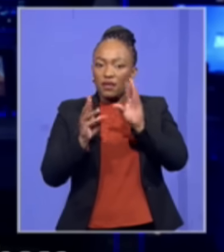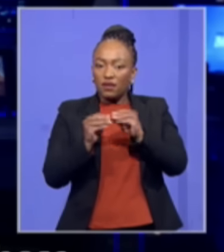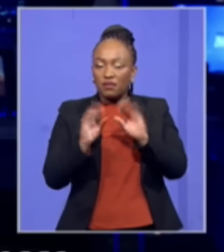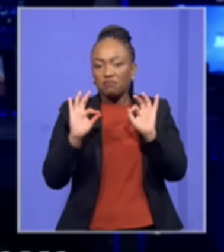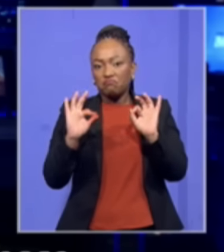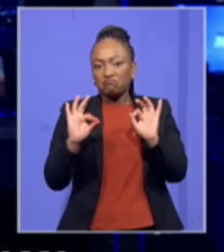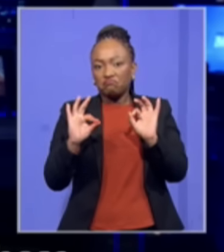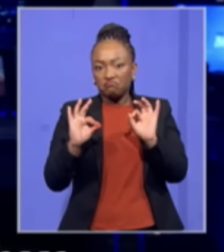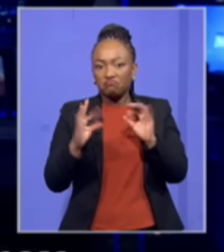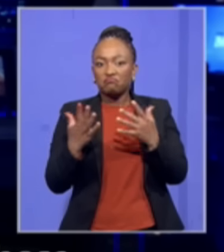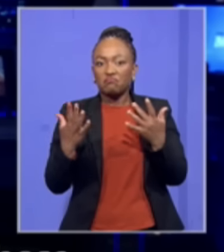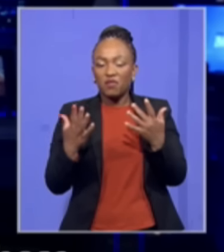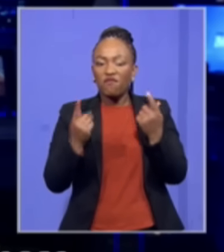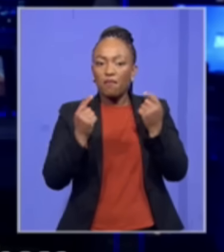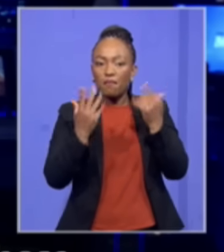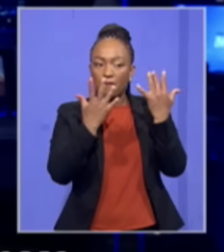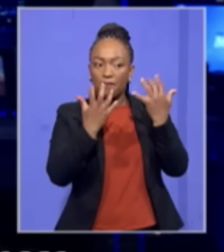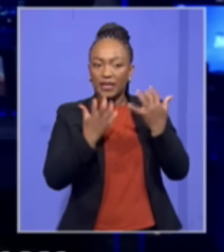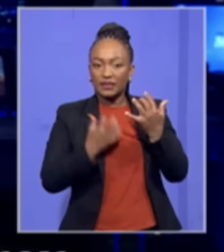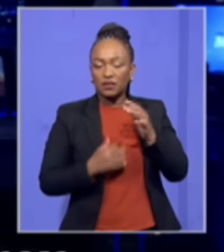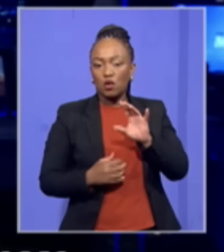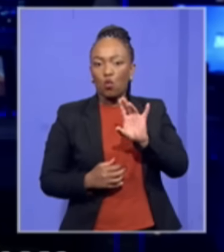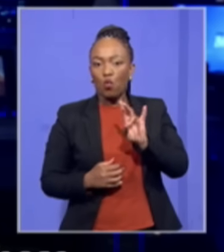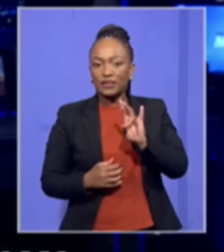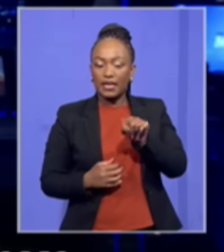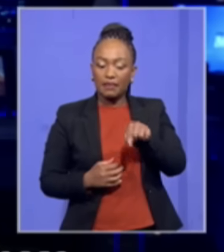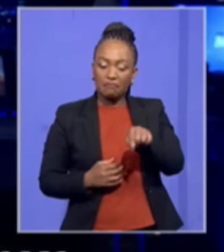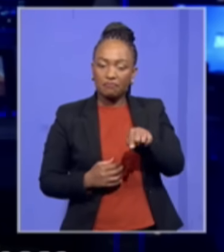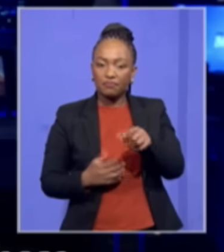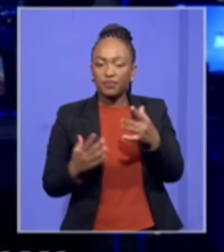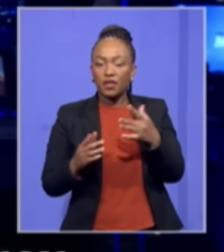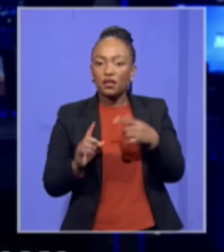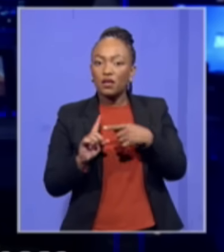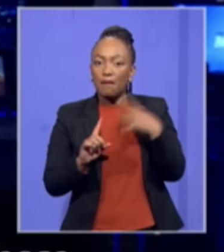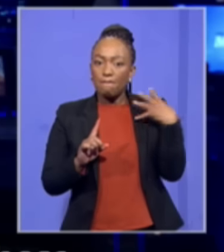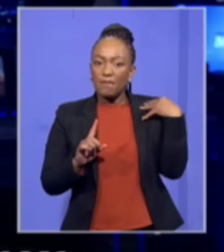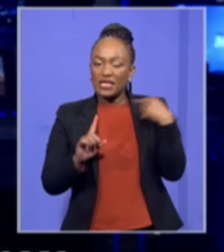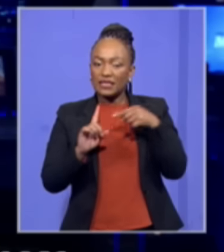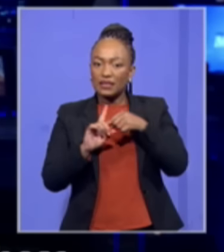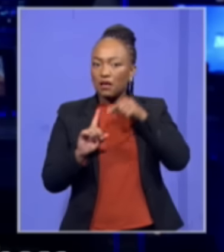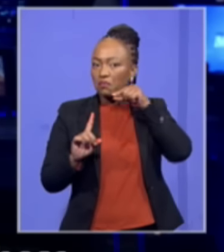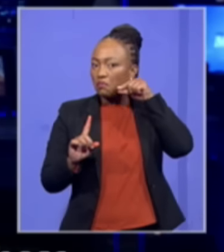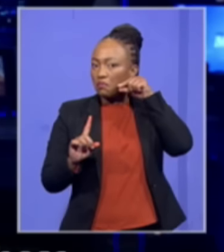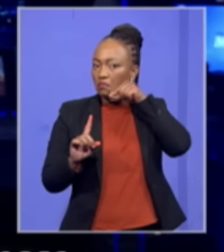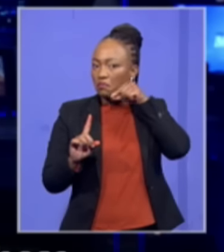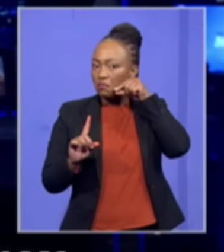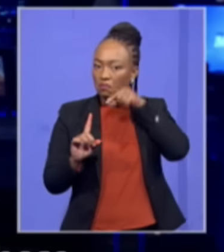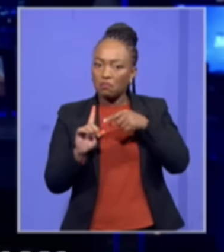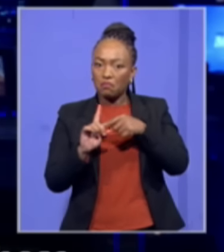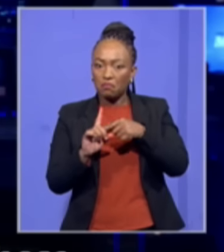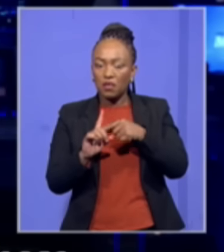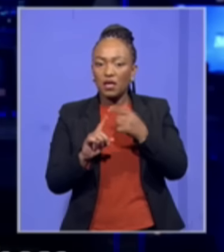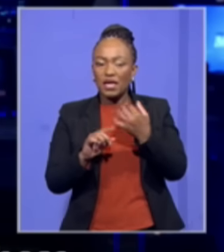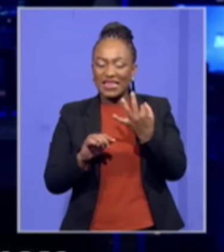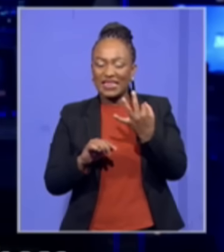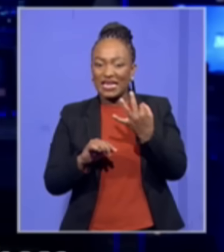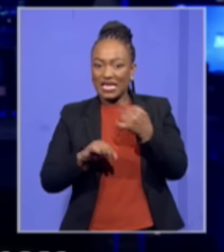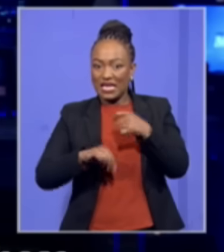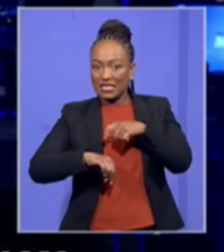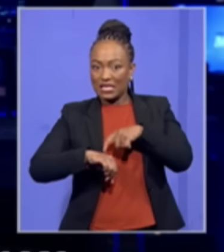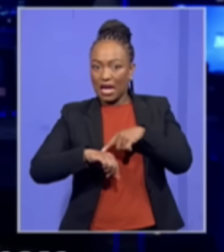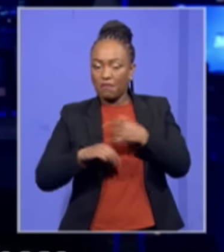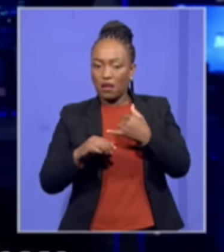tekwa ha ditekanyetso tsa ditjhelete ka Laboraro. Letona la ditjhelete Ino Godongwana le tla tekela Palamente ditekanyetso lekgetlo la boraro ka mora